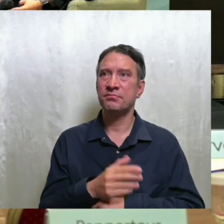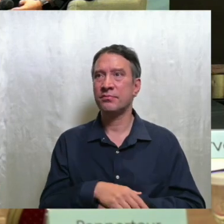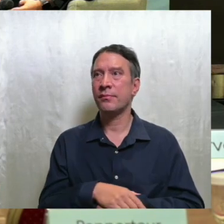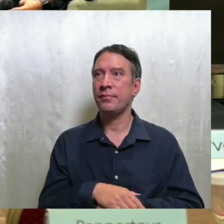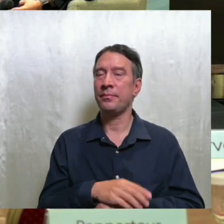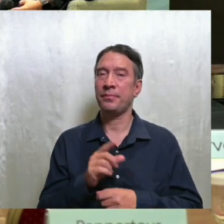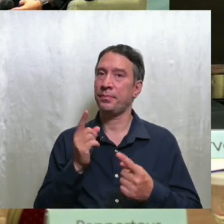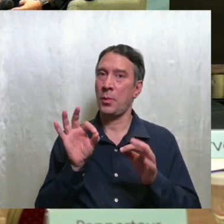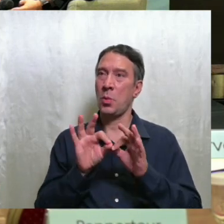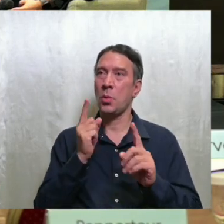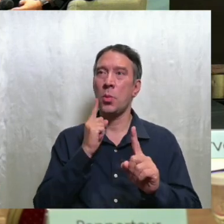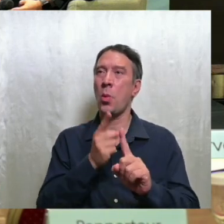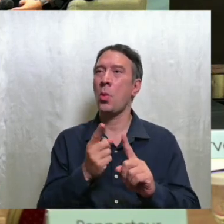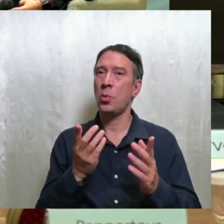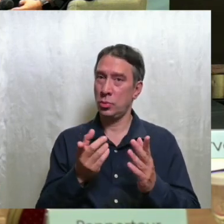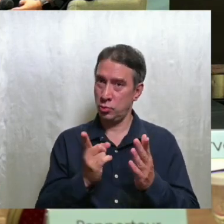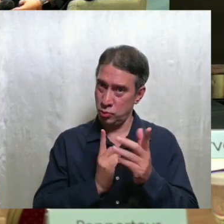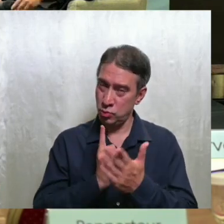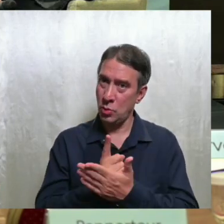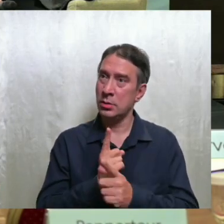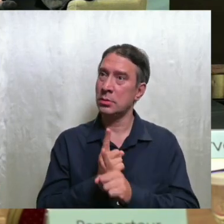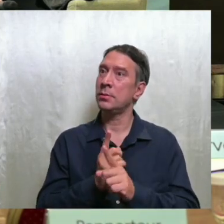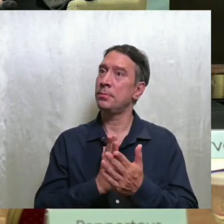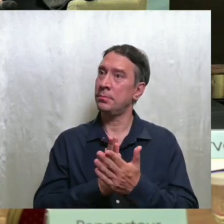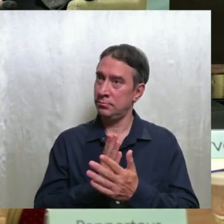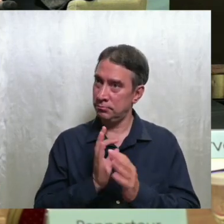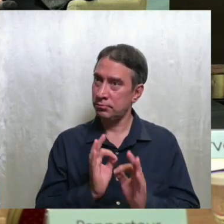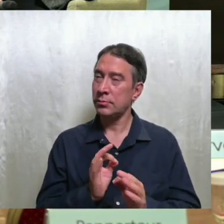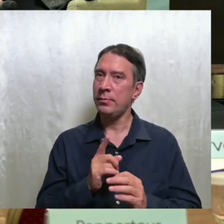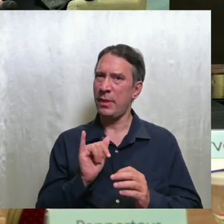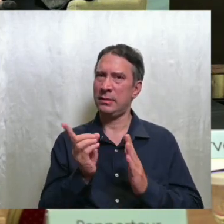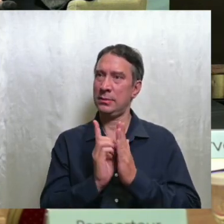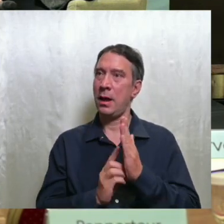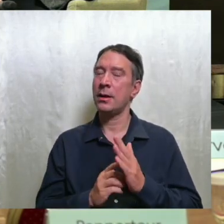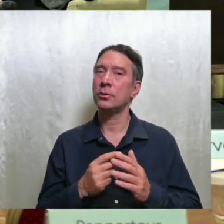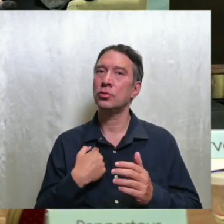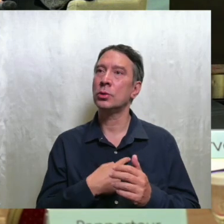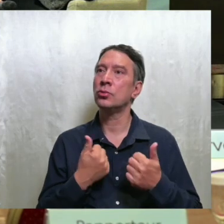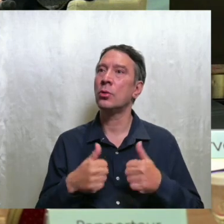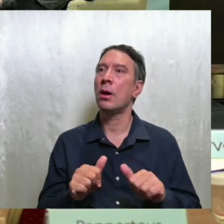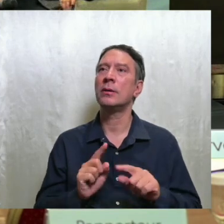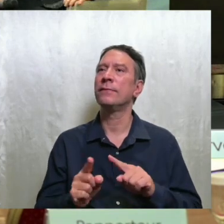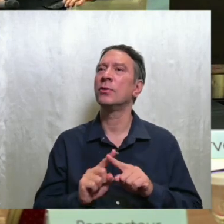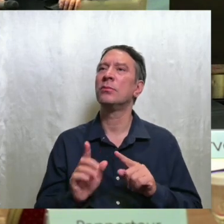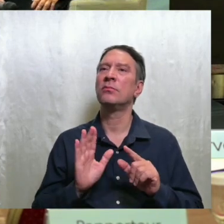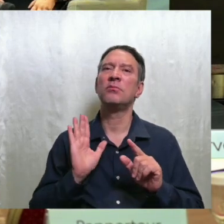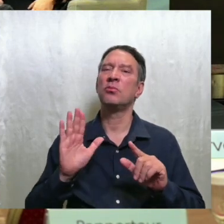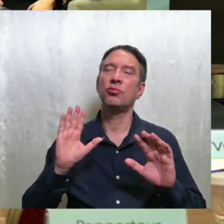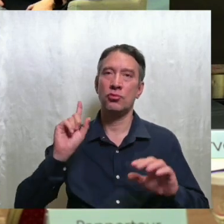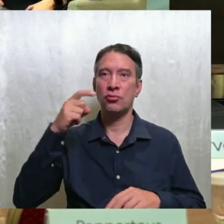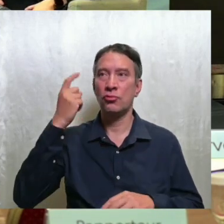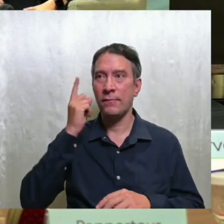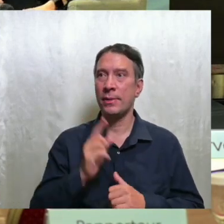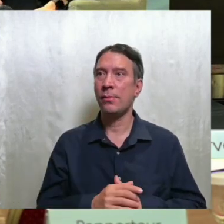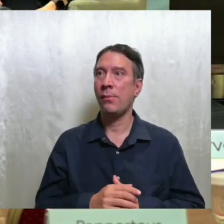ASEAN region, where we see the governments are trying to build their own AI models that are trained in their own native